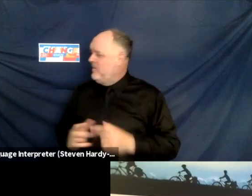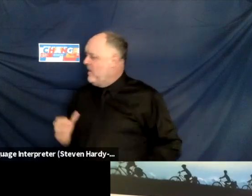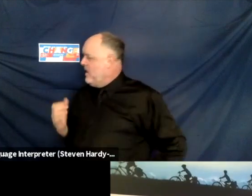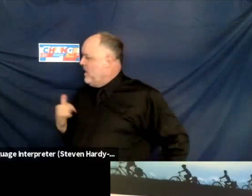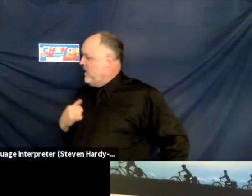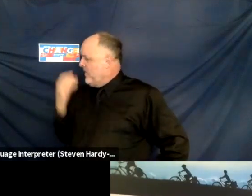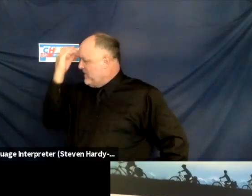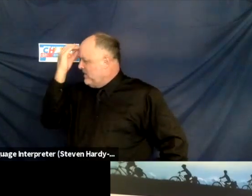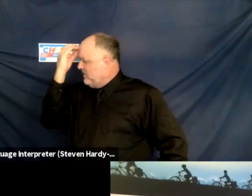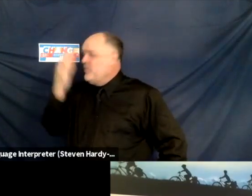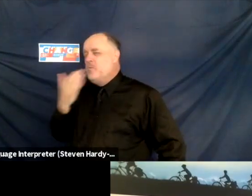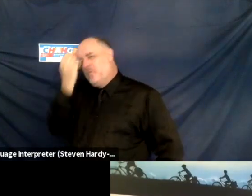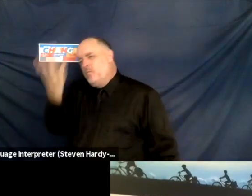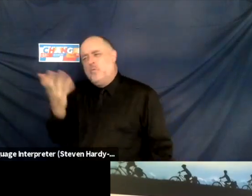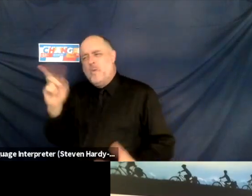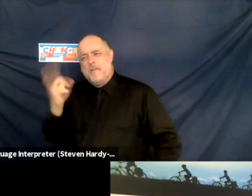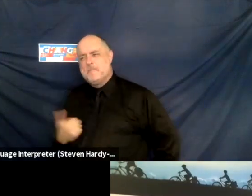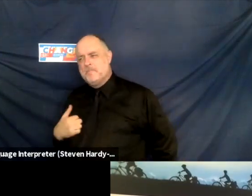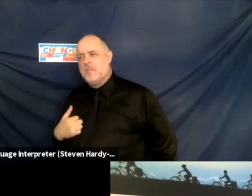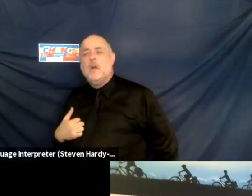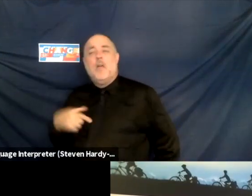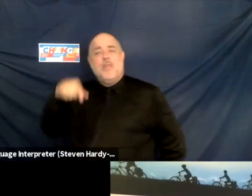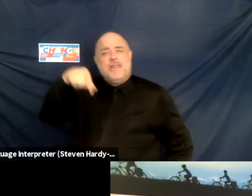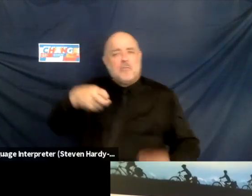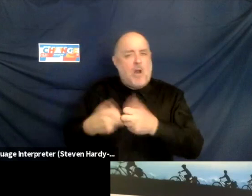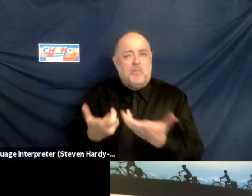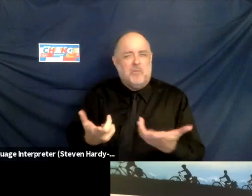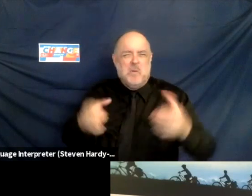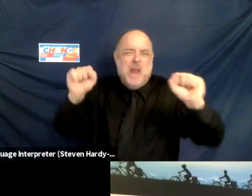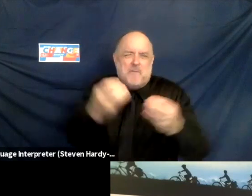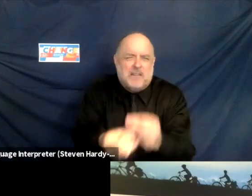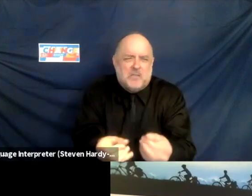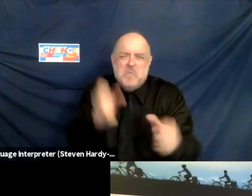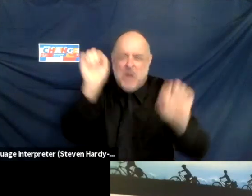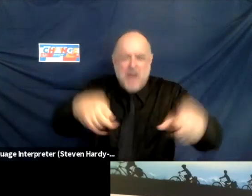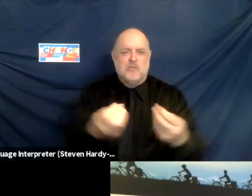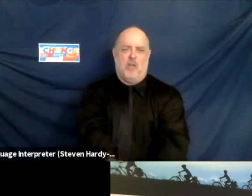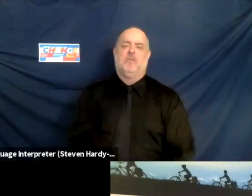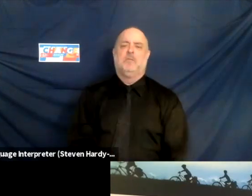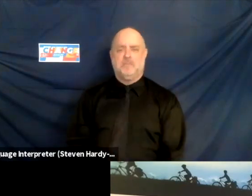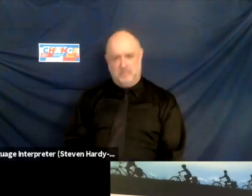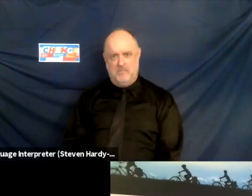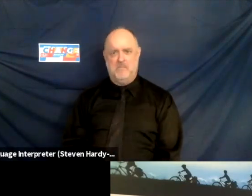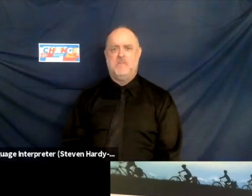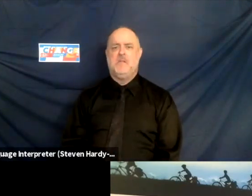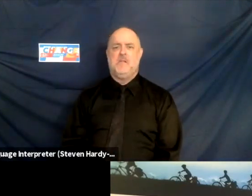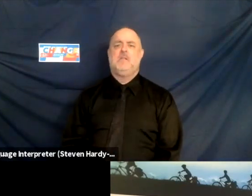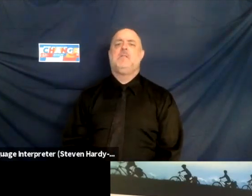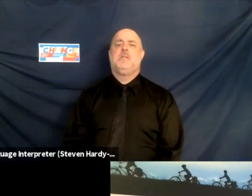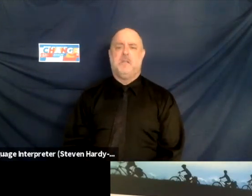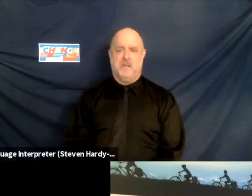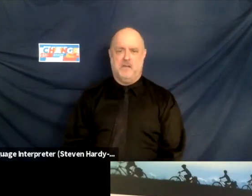fixable if we as policymakers make the commitments we need to make. On infrastructure and so many other issues, we have